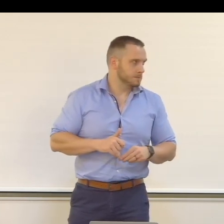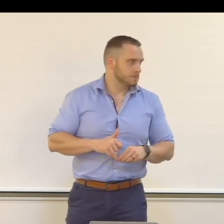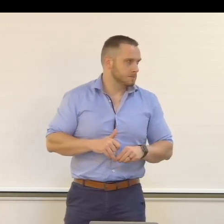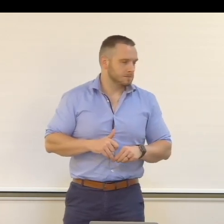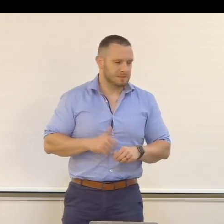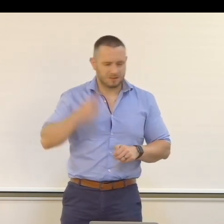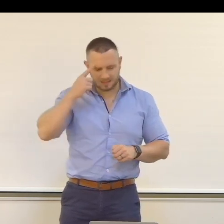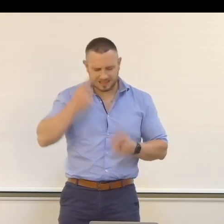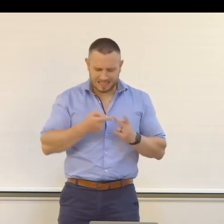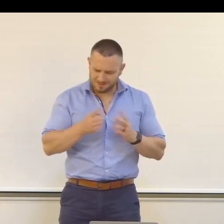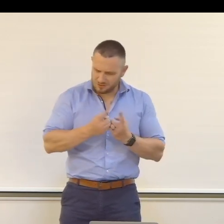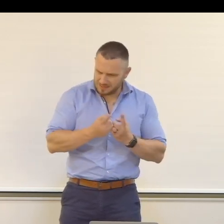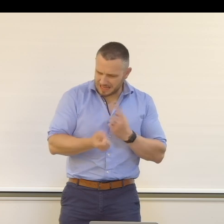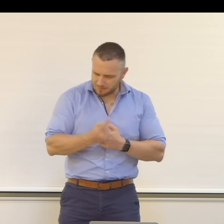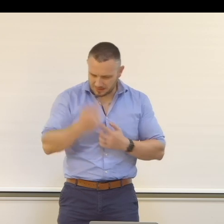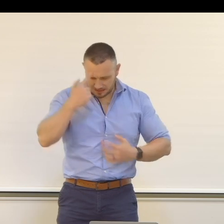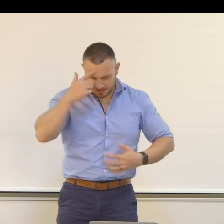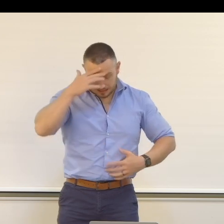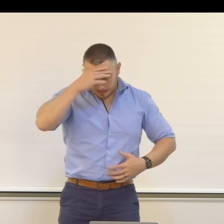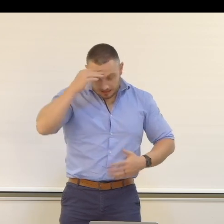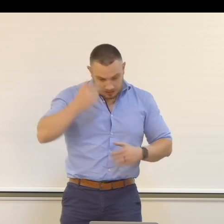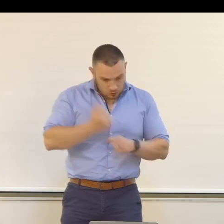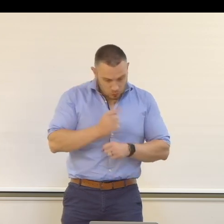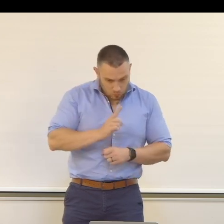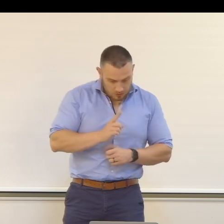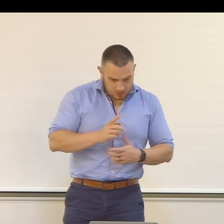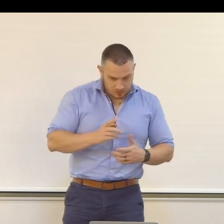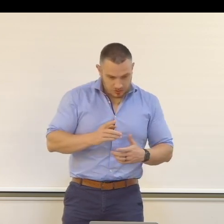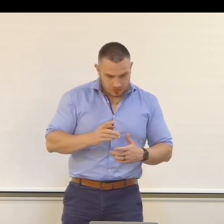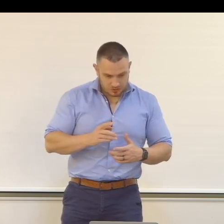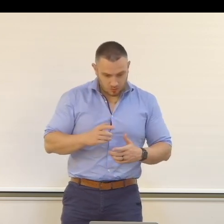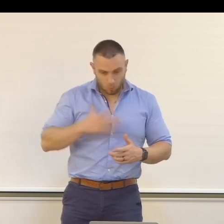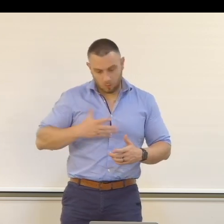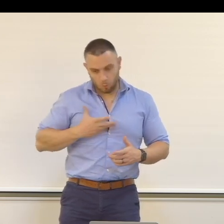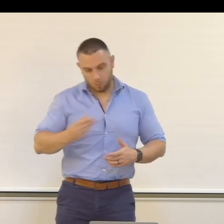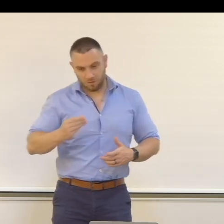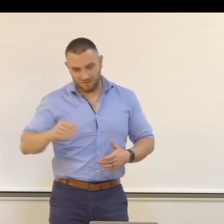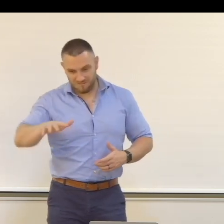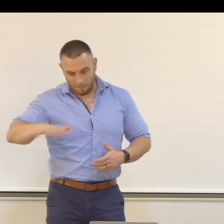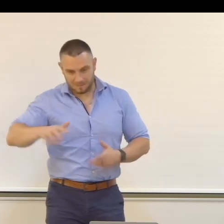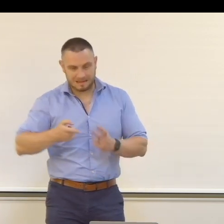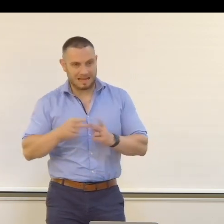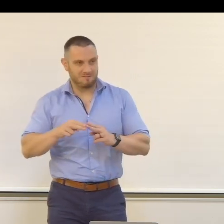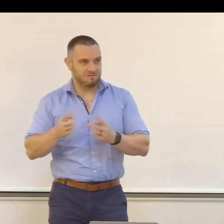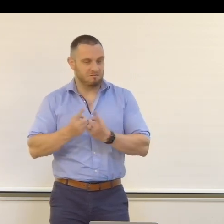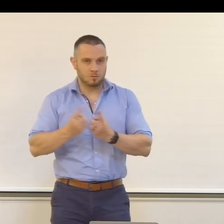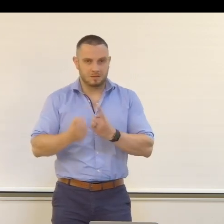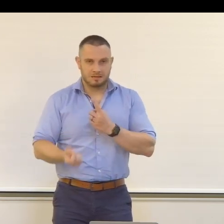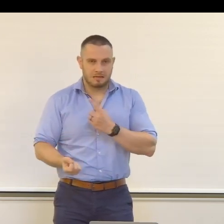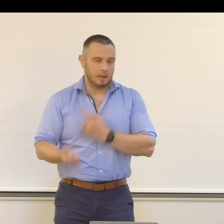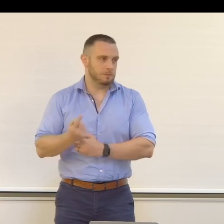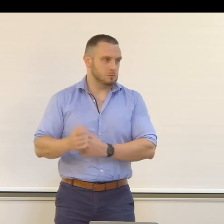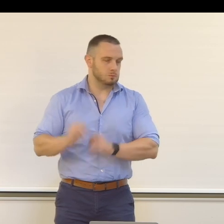imagining, if anything like that happens, what will I do? Do I want to be with my family when such a